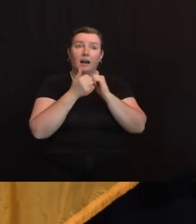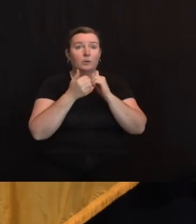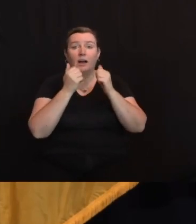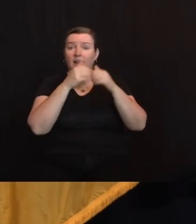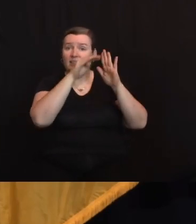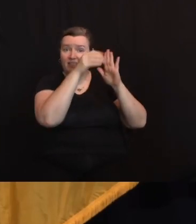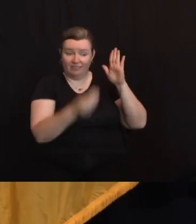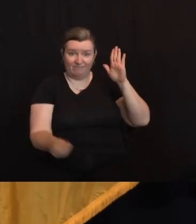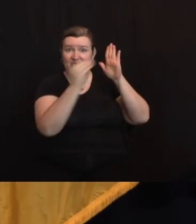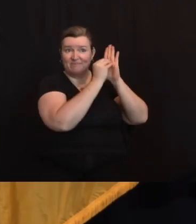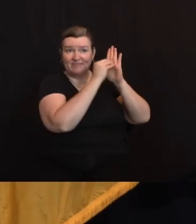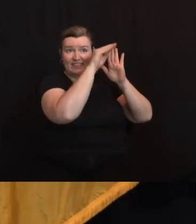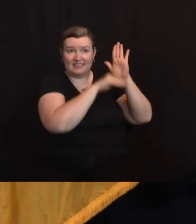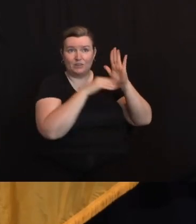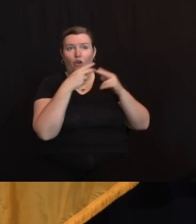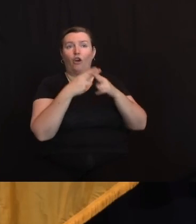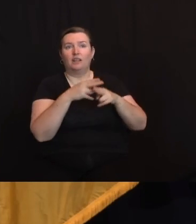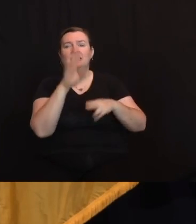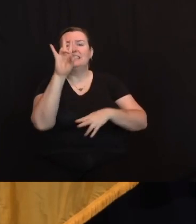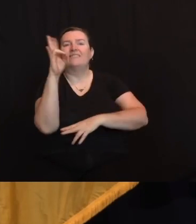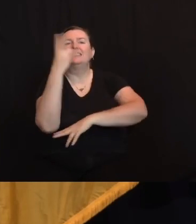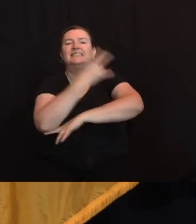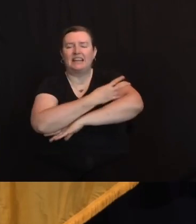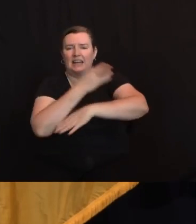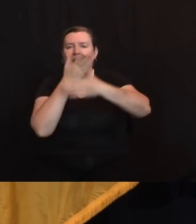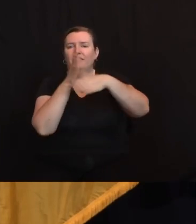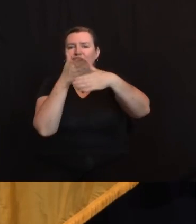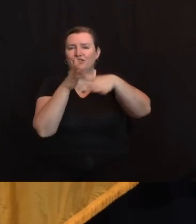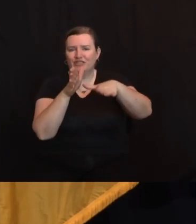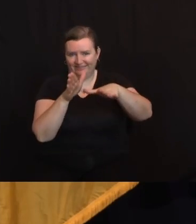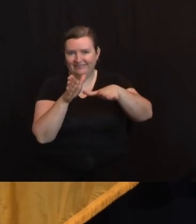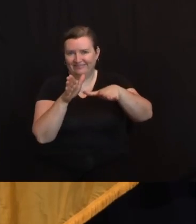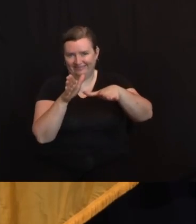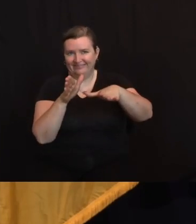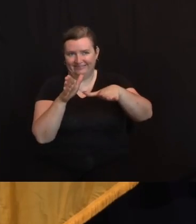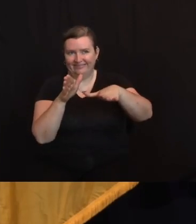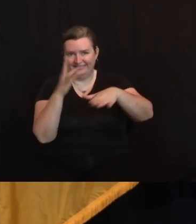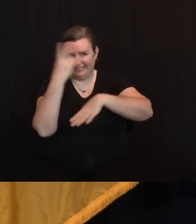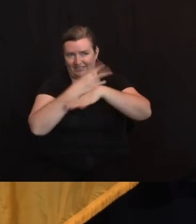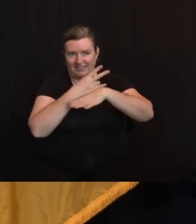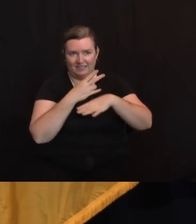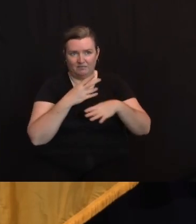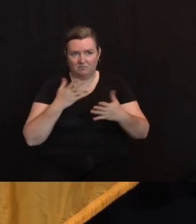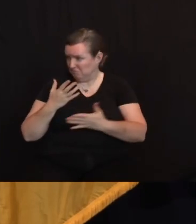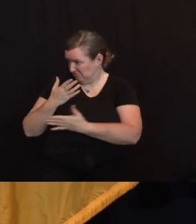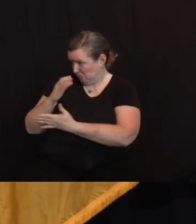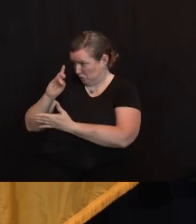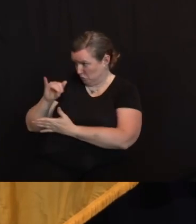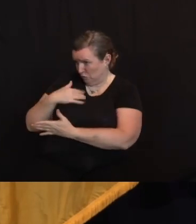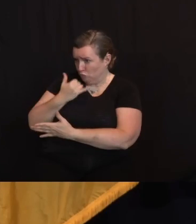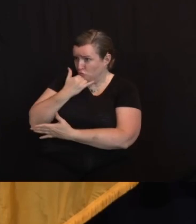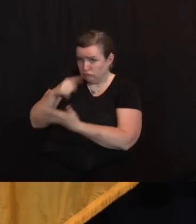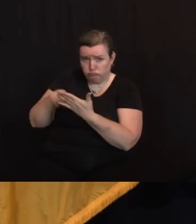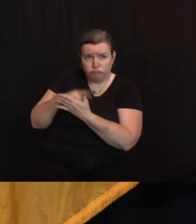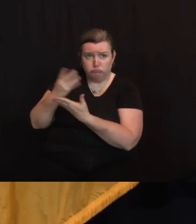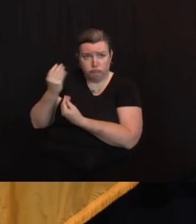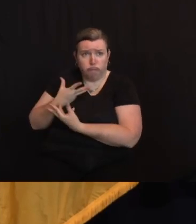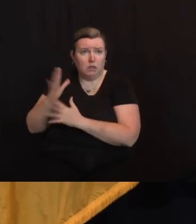7-day average. It's that simple. It's math. It is, Judy, help me if I get this wrong, more than 10 new cases